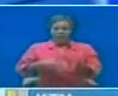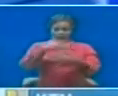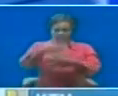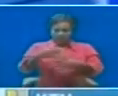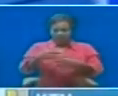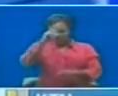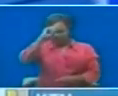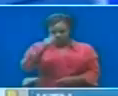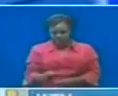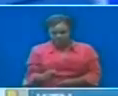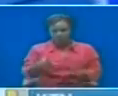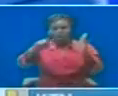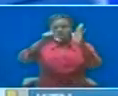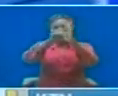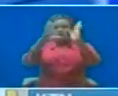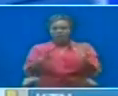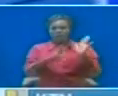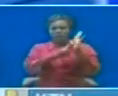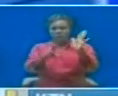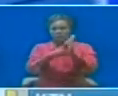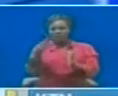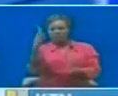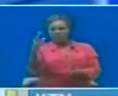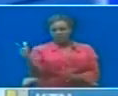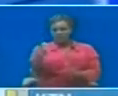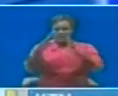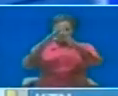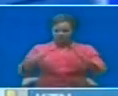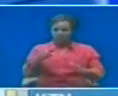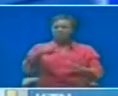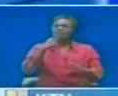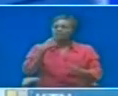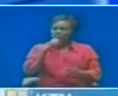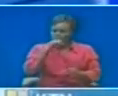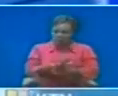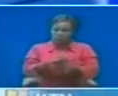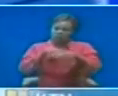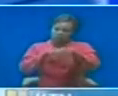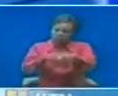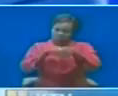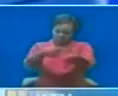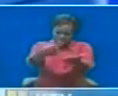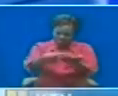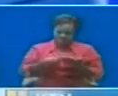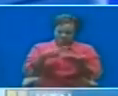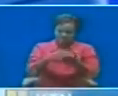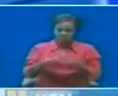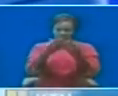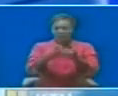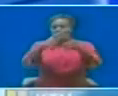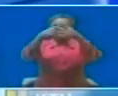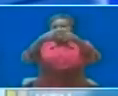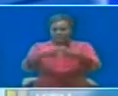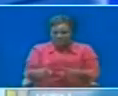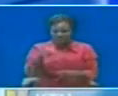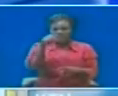that ruling, lawyers representing the three media houses vowed to pursue the window of dialogue provided by the ruling. But they